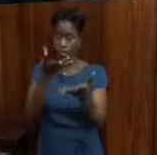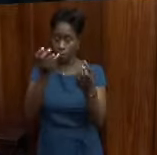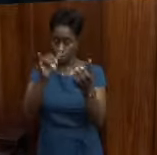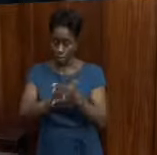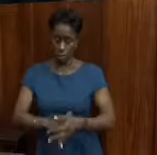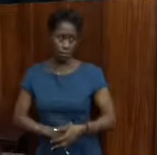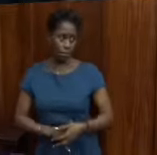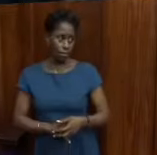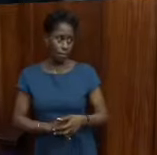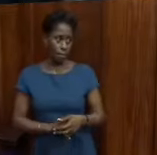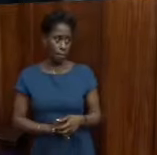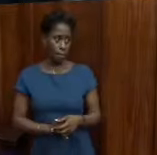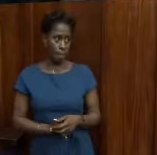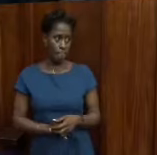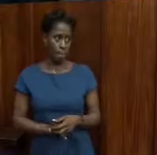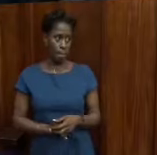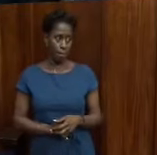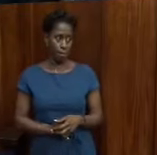learning,